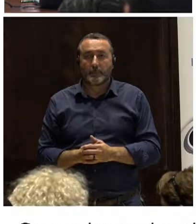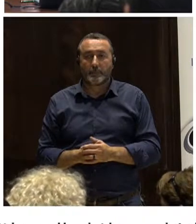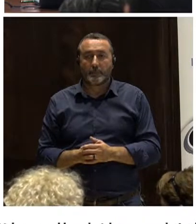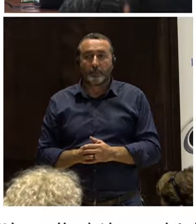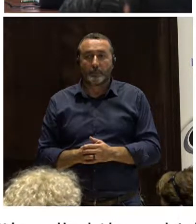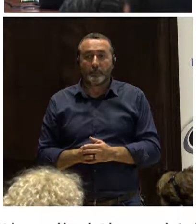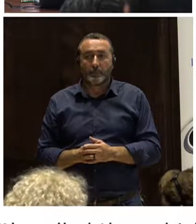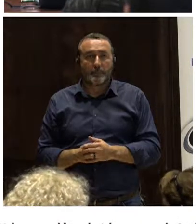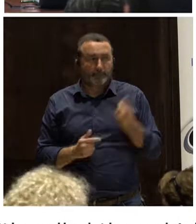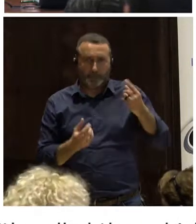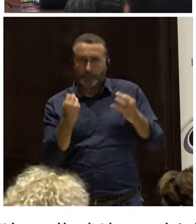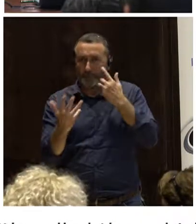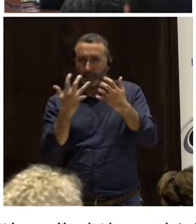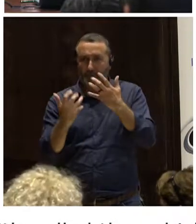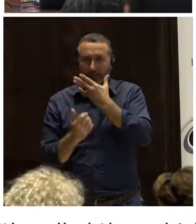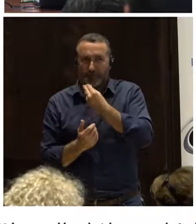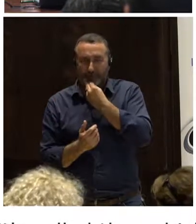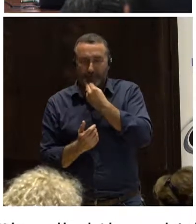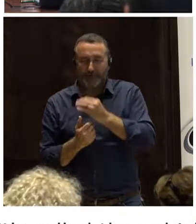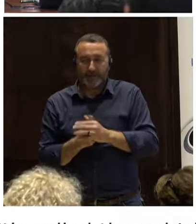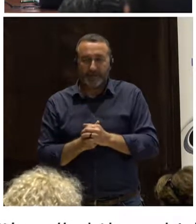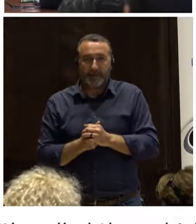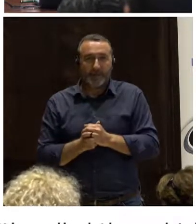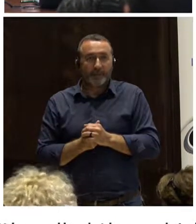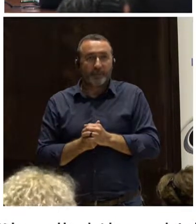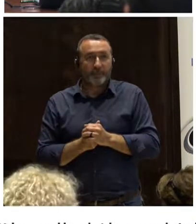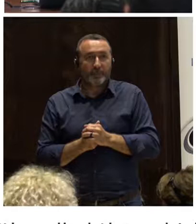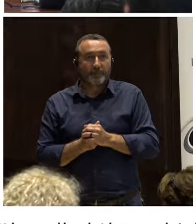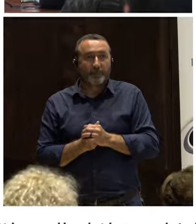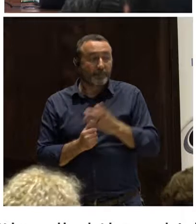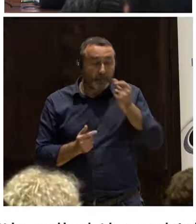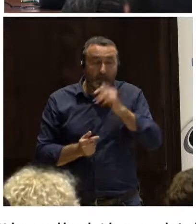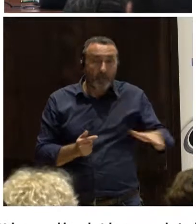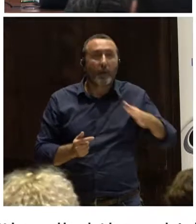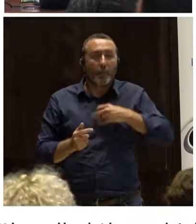vehicle that allows the children to move independently.